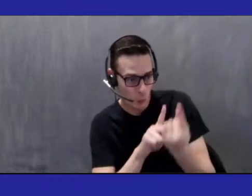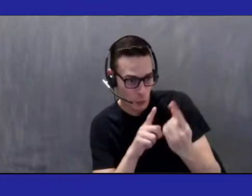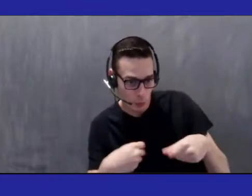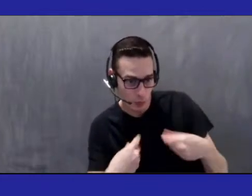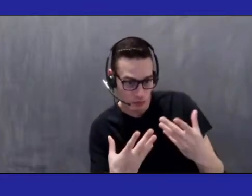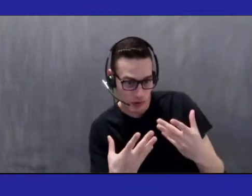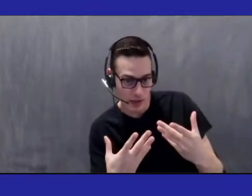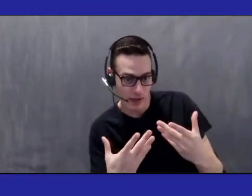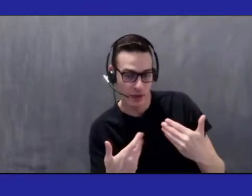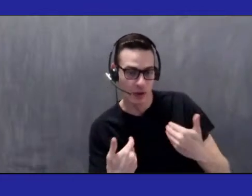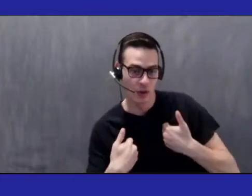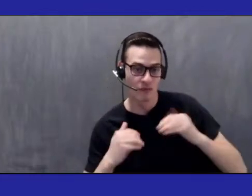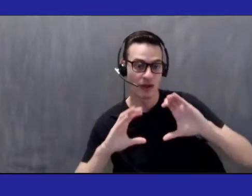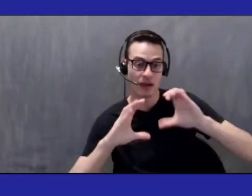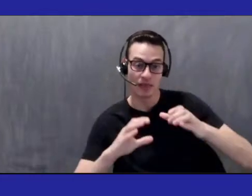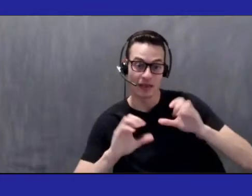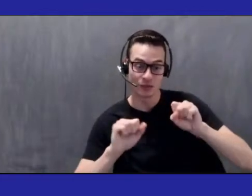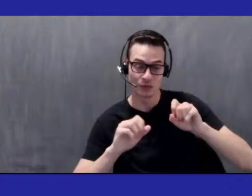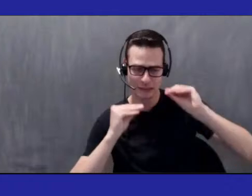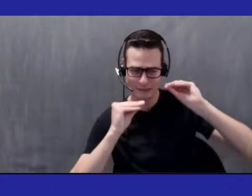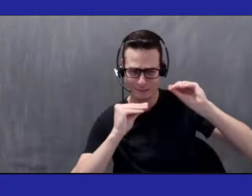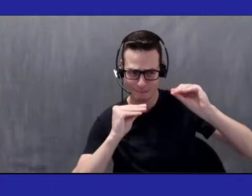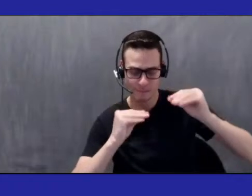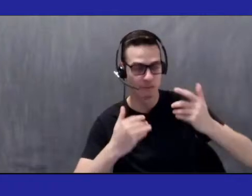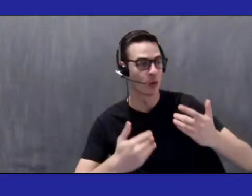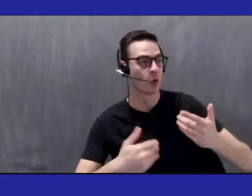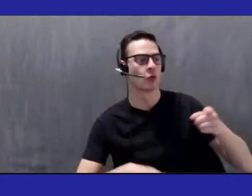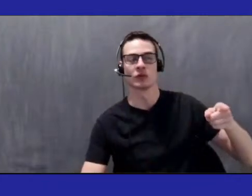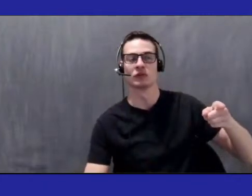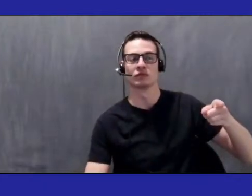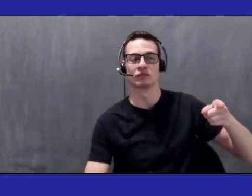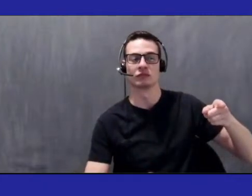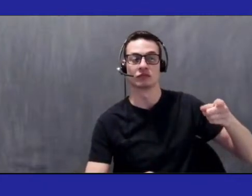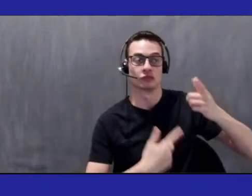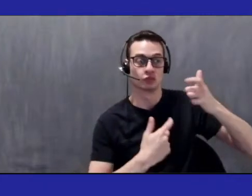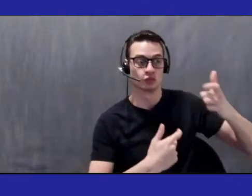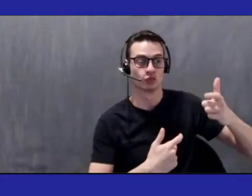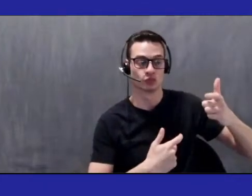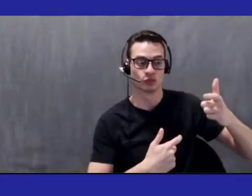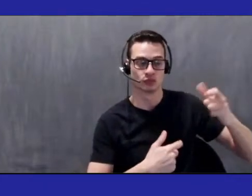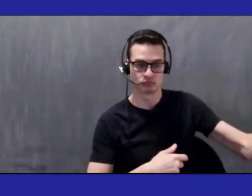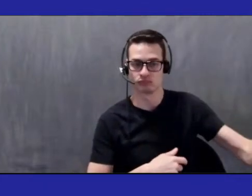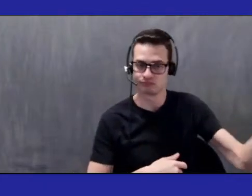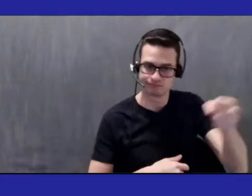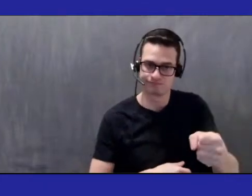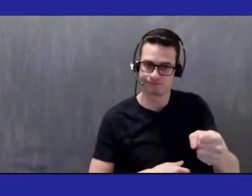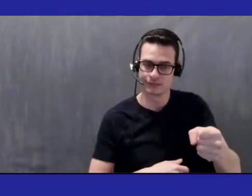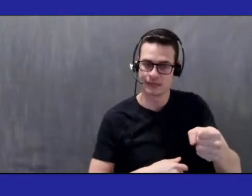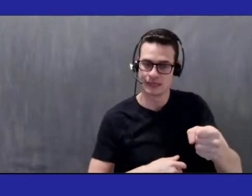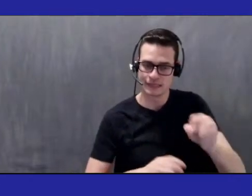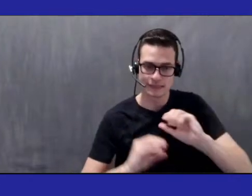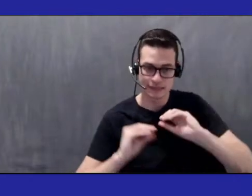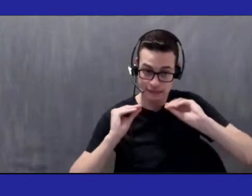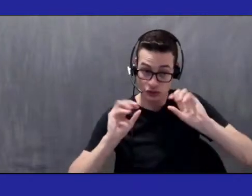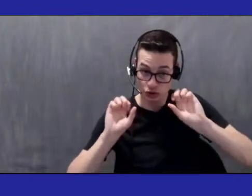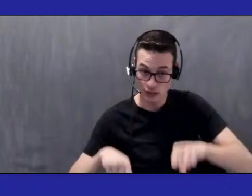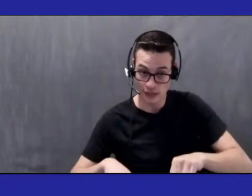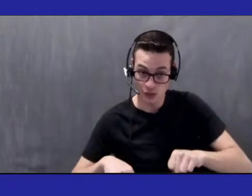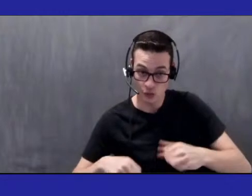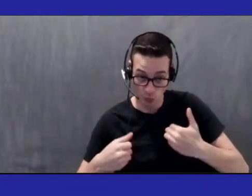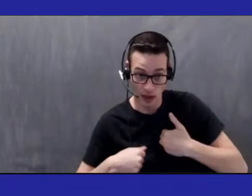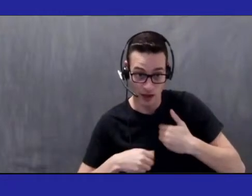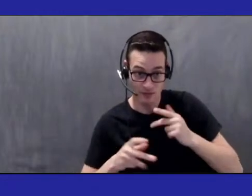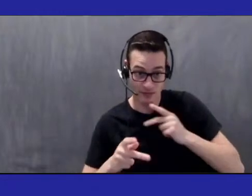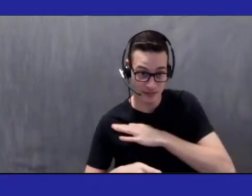a class that say, oh, she's really interested, she got a nice project, she want to be, do you have someone to sit down with